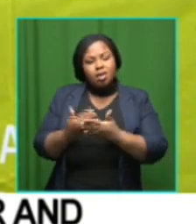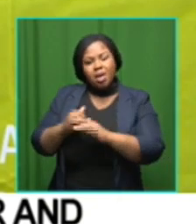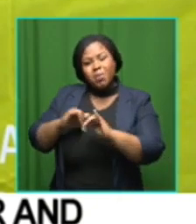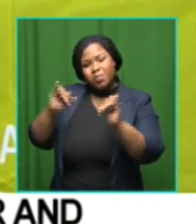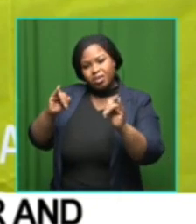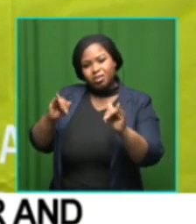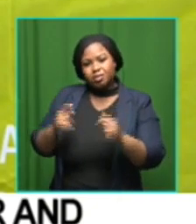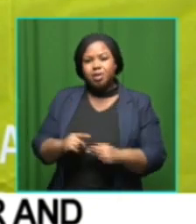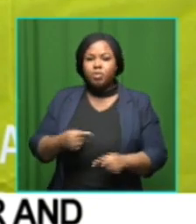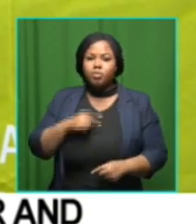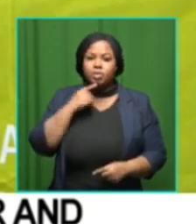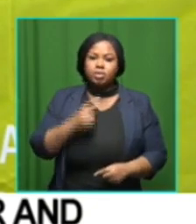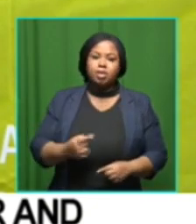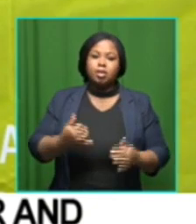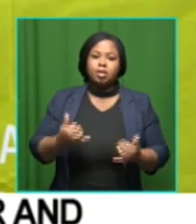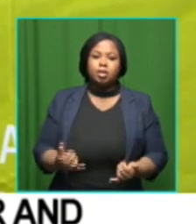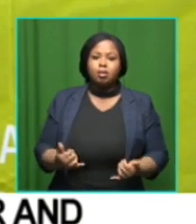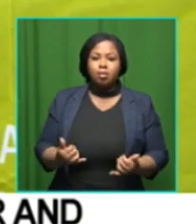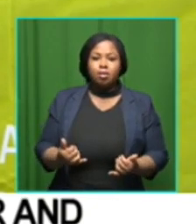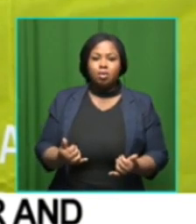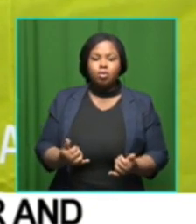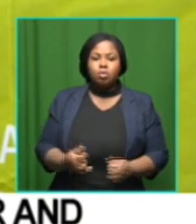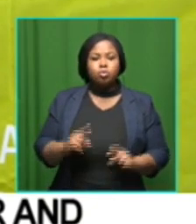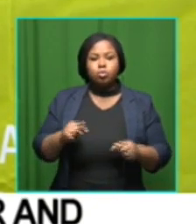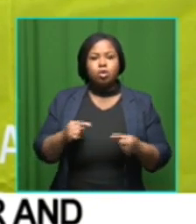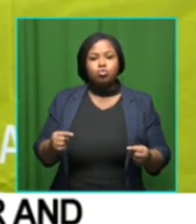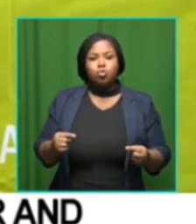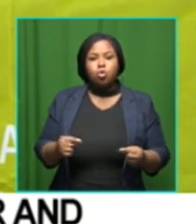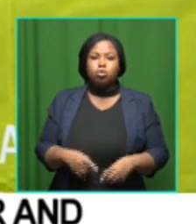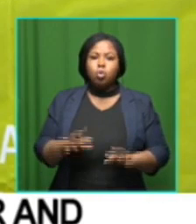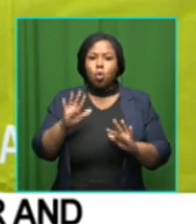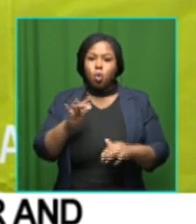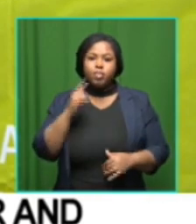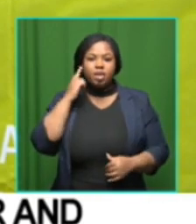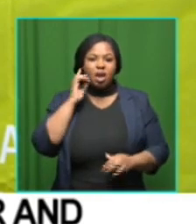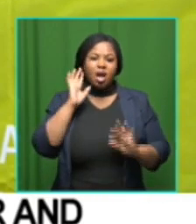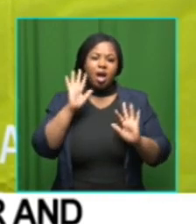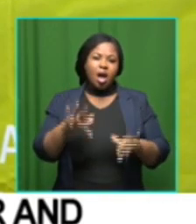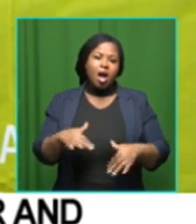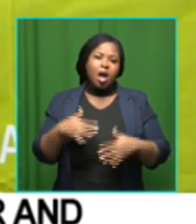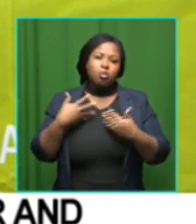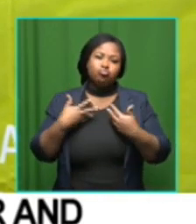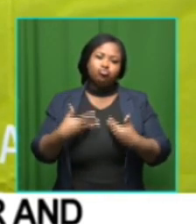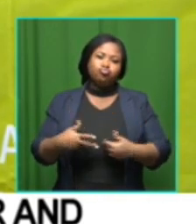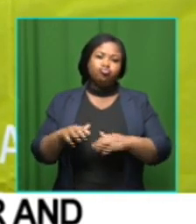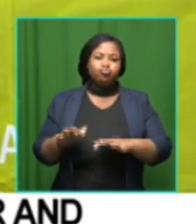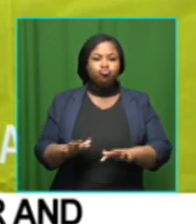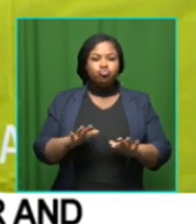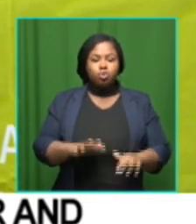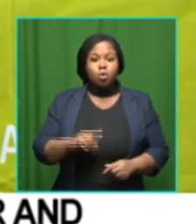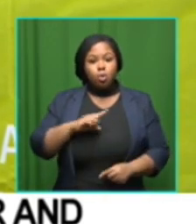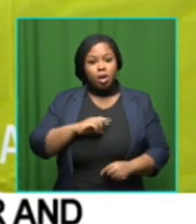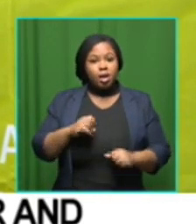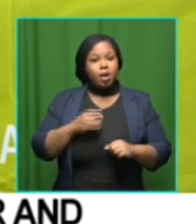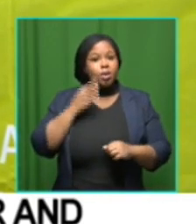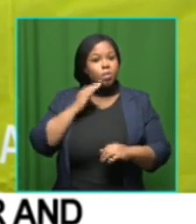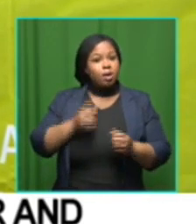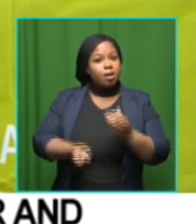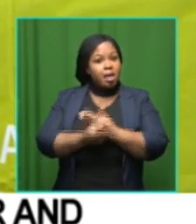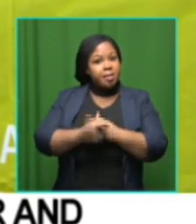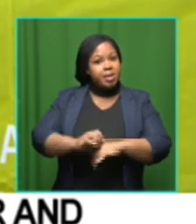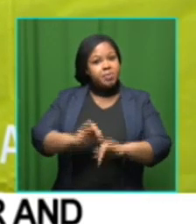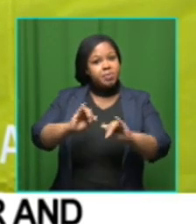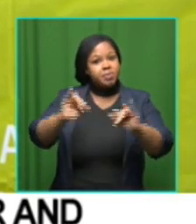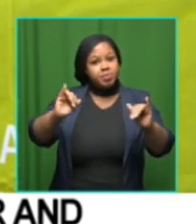But we're saying no one must take that and be complacent, because there will not be a warning when the situation changes. So we